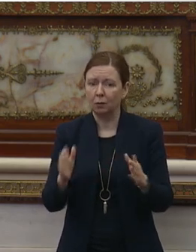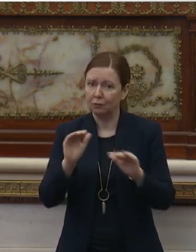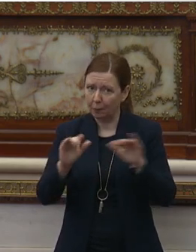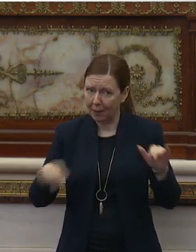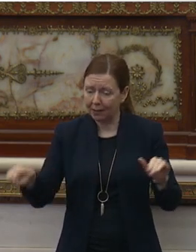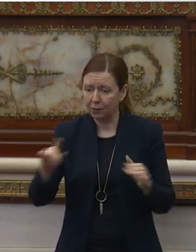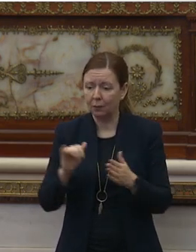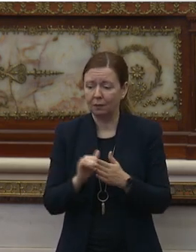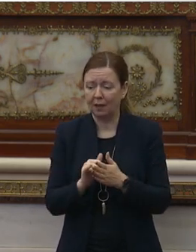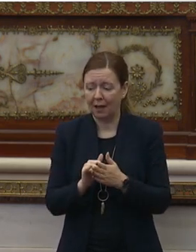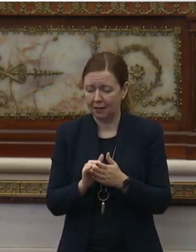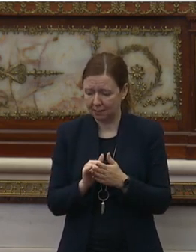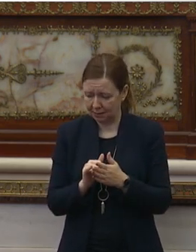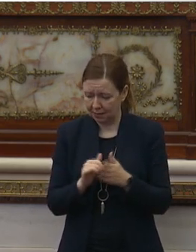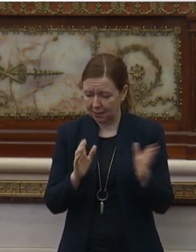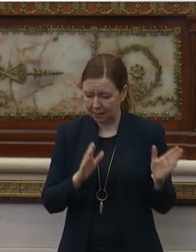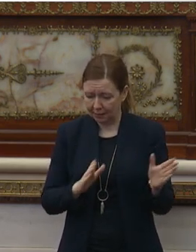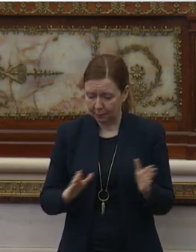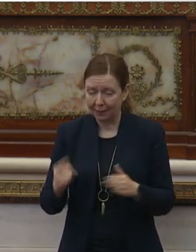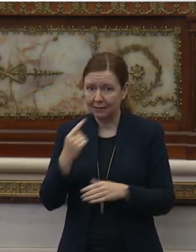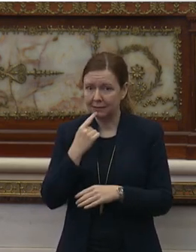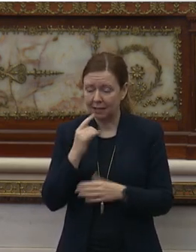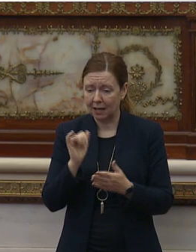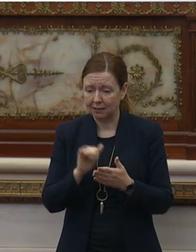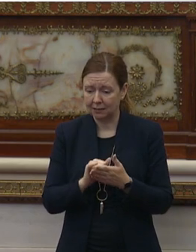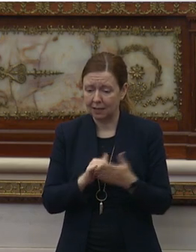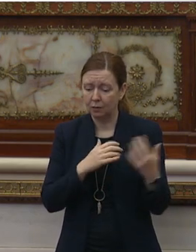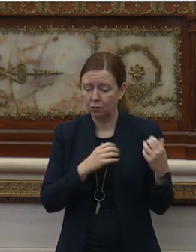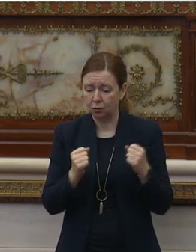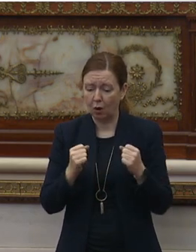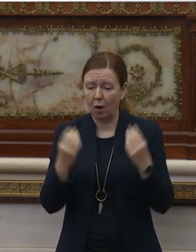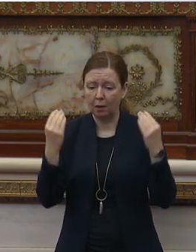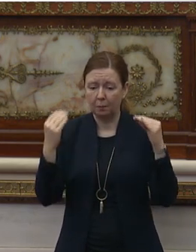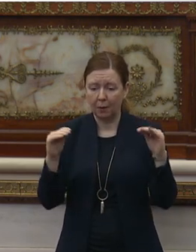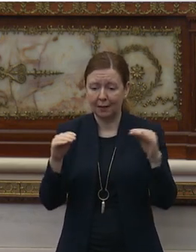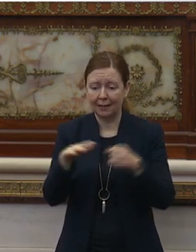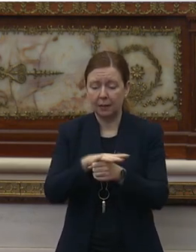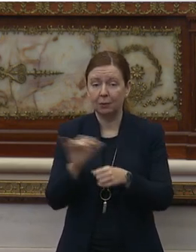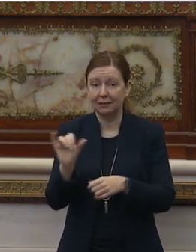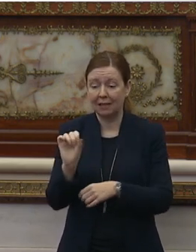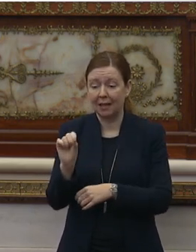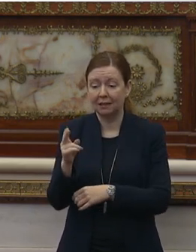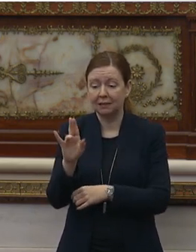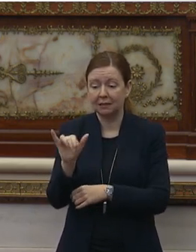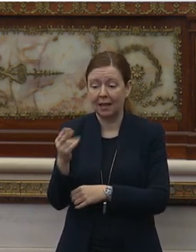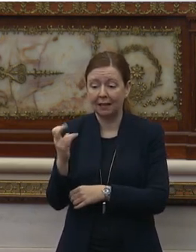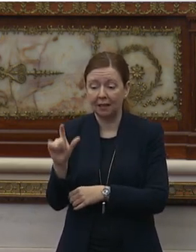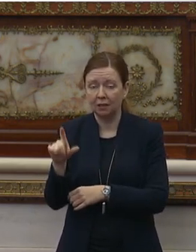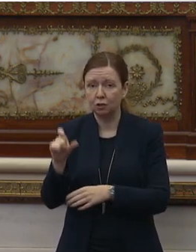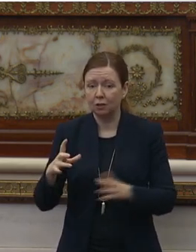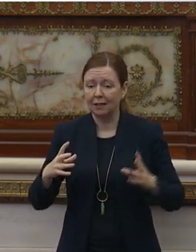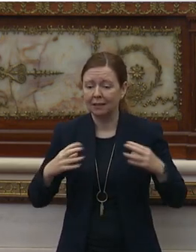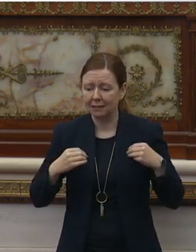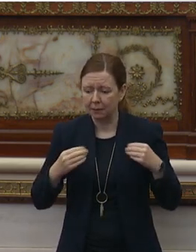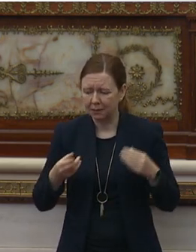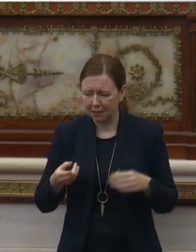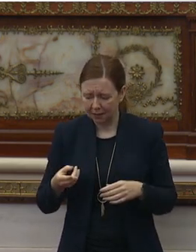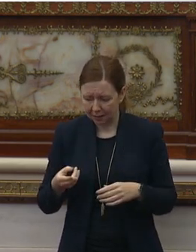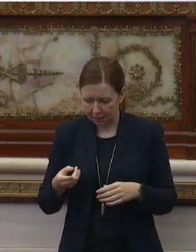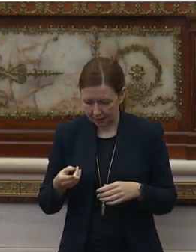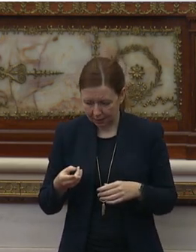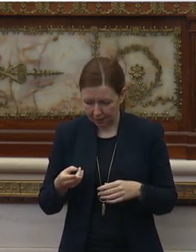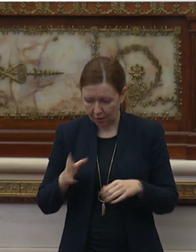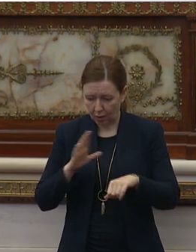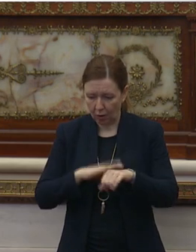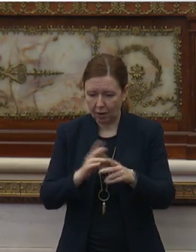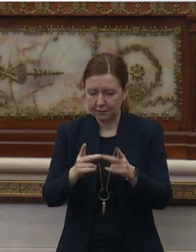city's own housing action plan states that strong market neighborhoods like Society Hill should accept even higher density in order to facilitate